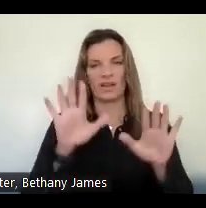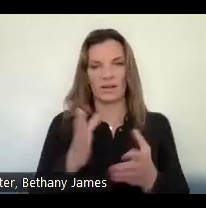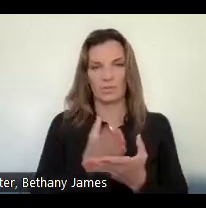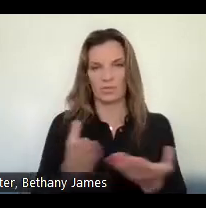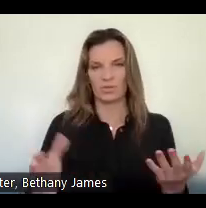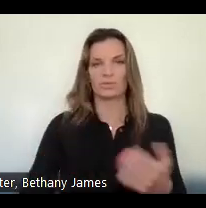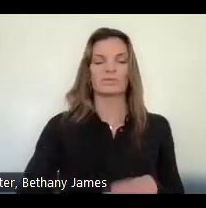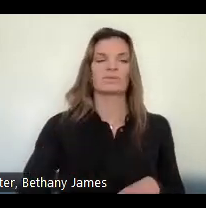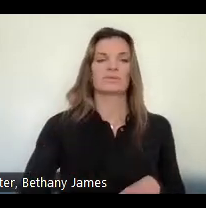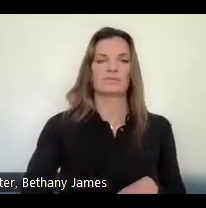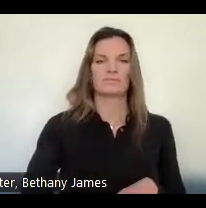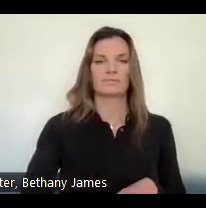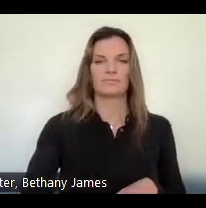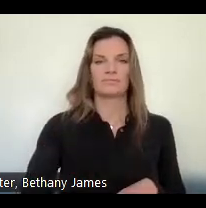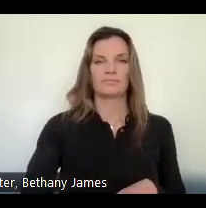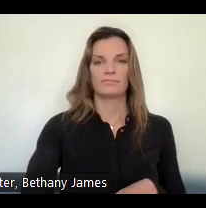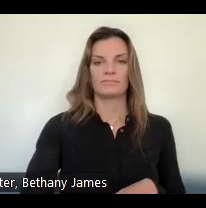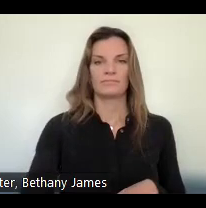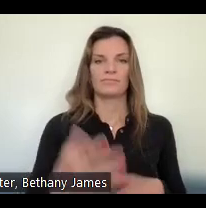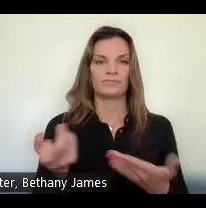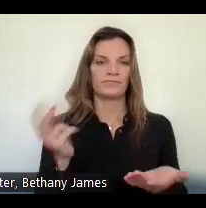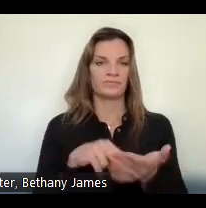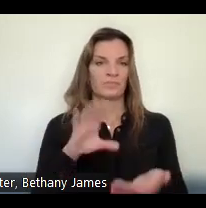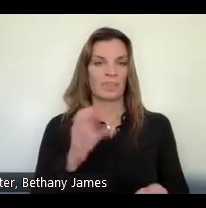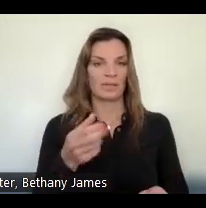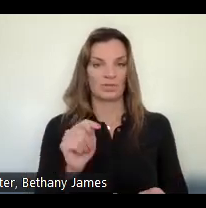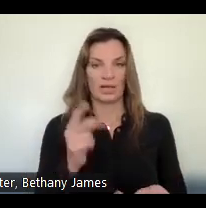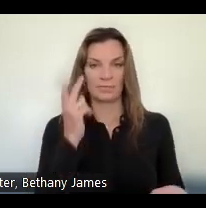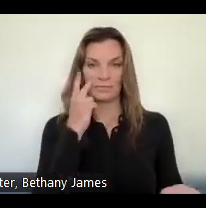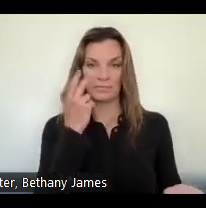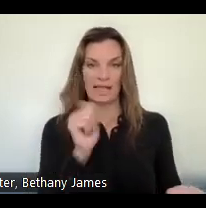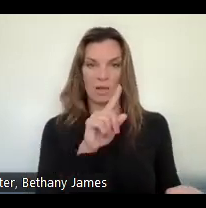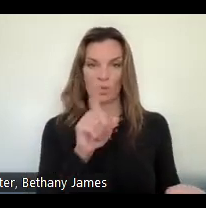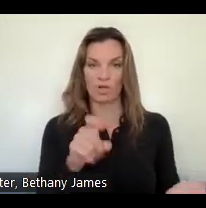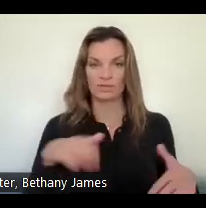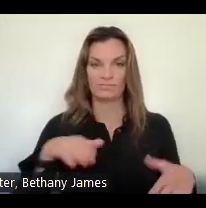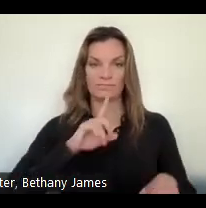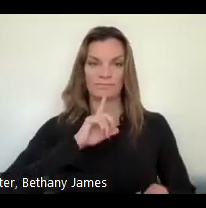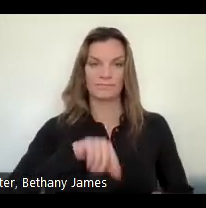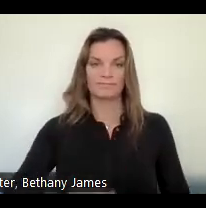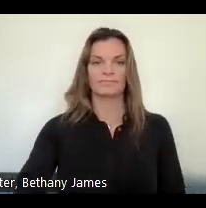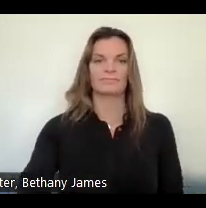Kimberly. We're going to take a quick peek at the chat and see if there are any unanswered questions.